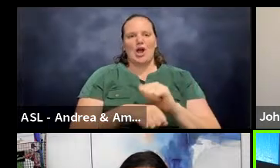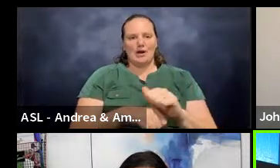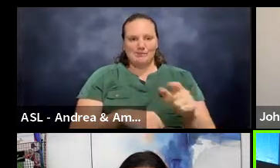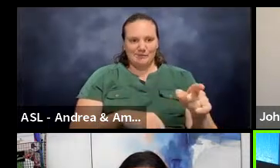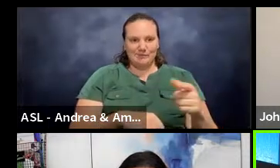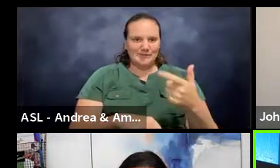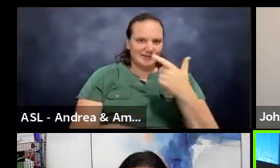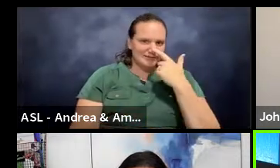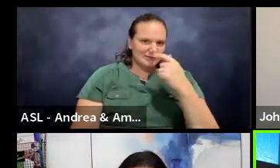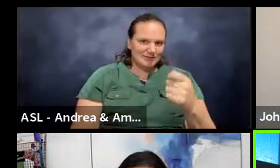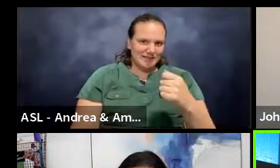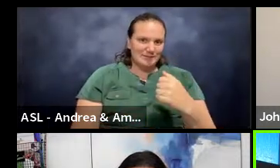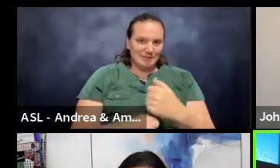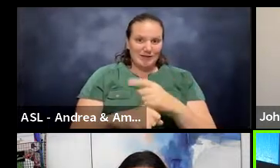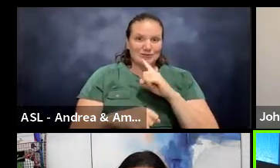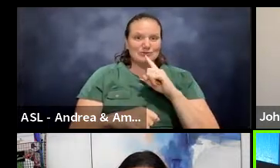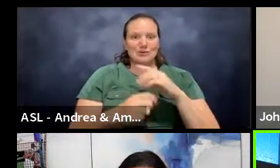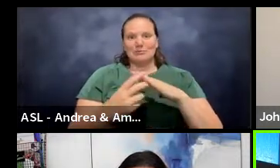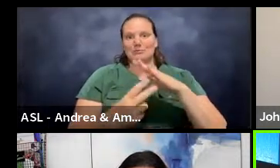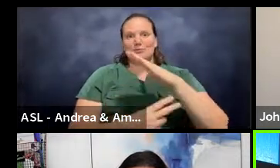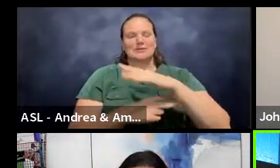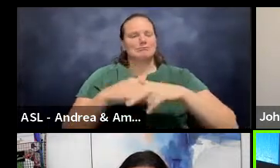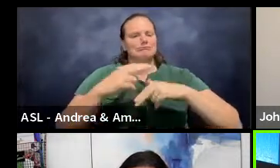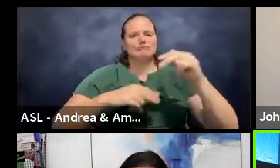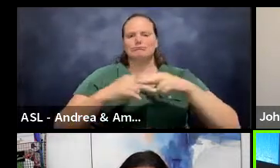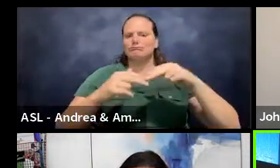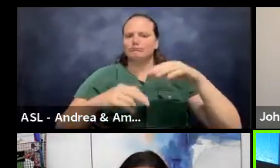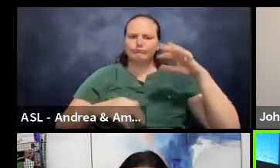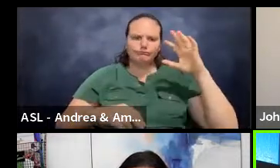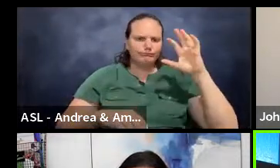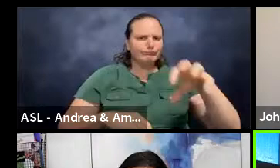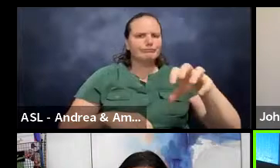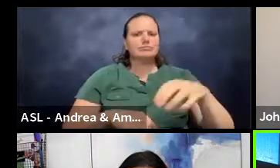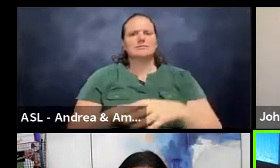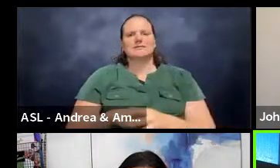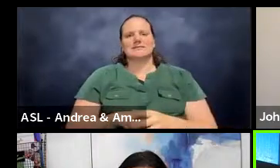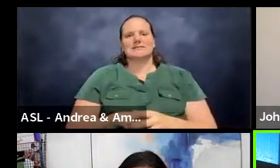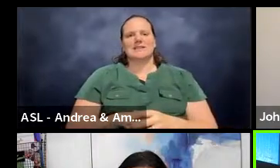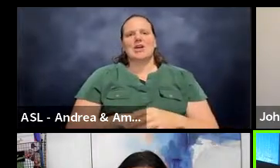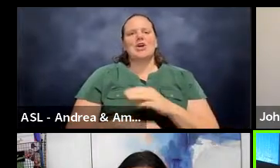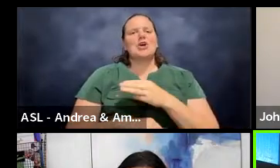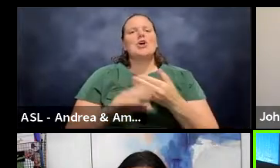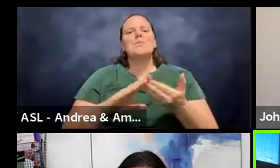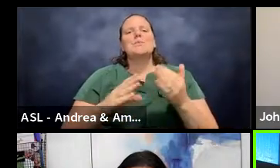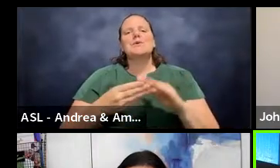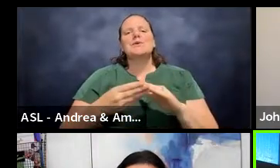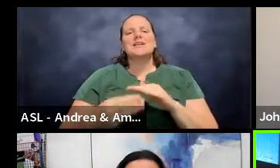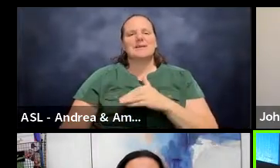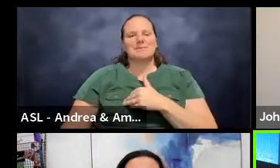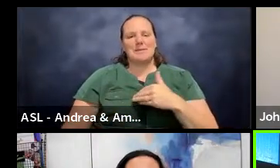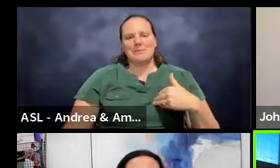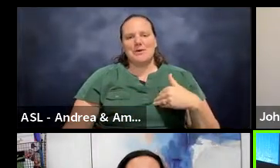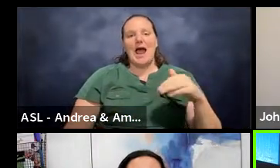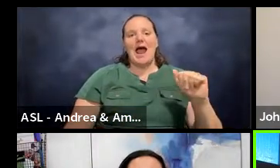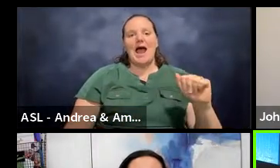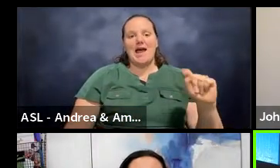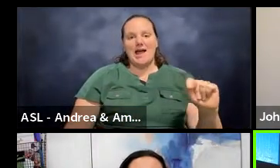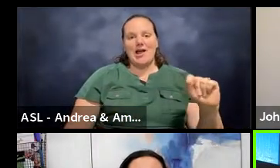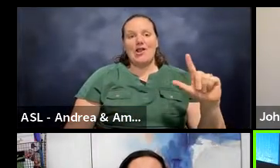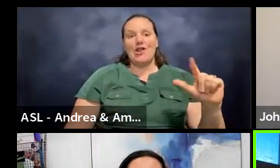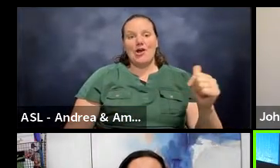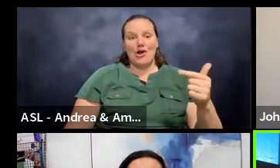interested in making sure this bridge gets built. So I'm a at-large community member. Let's see,